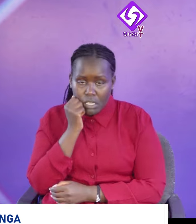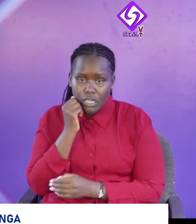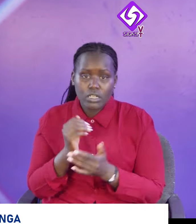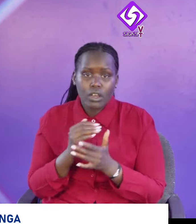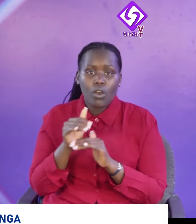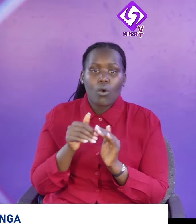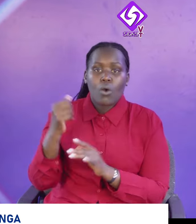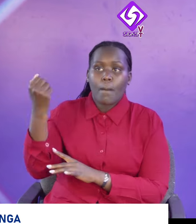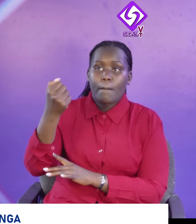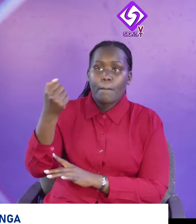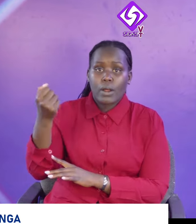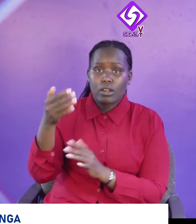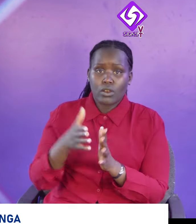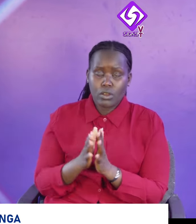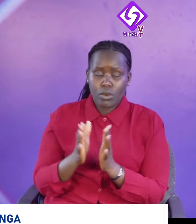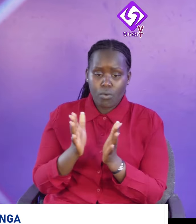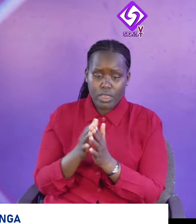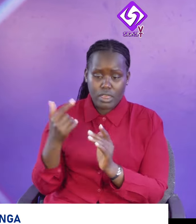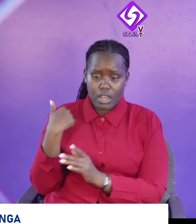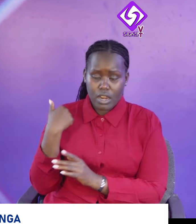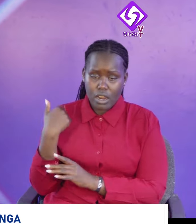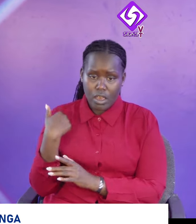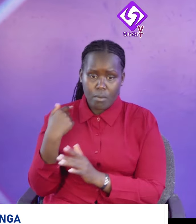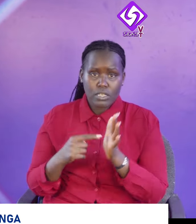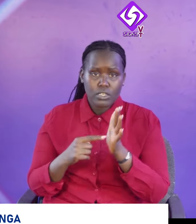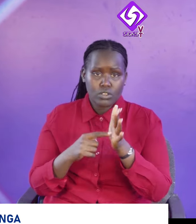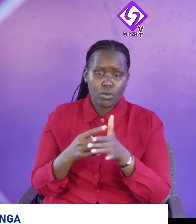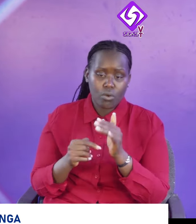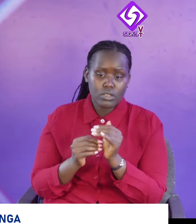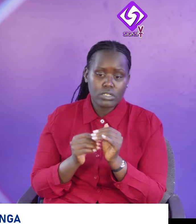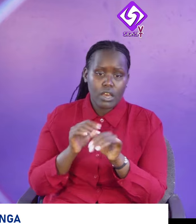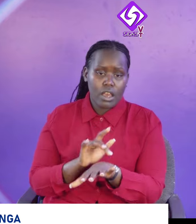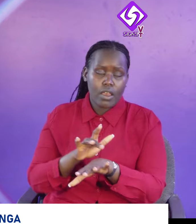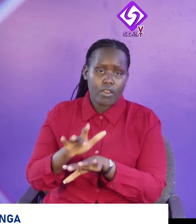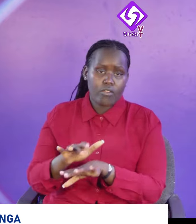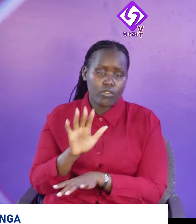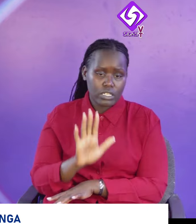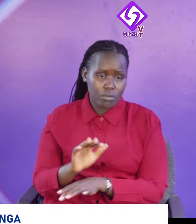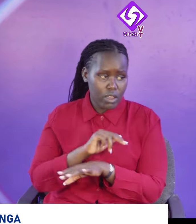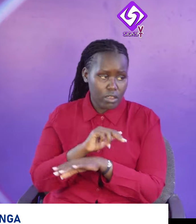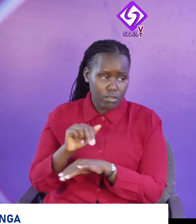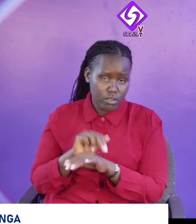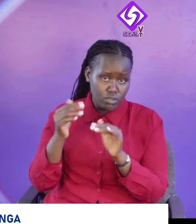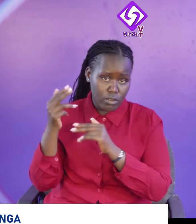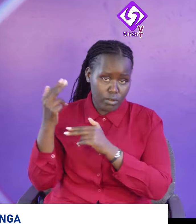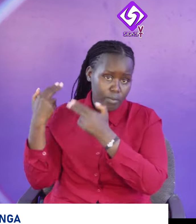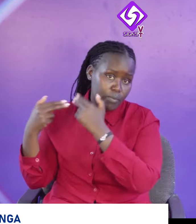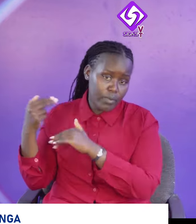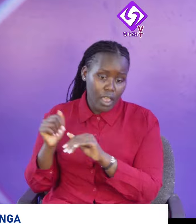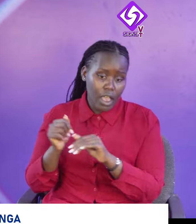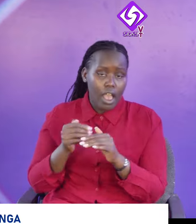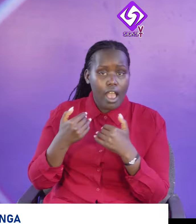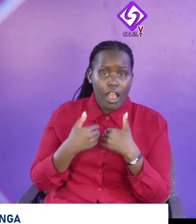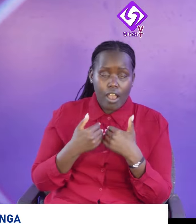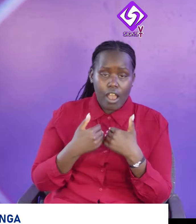political spectrum, with figures reflecting his influence on the nation's history. Leading the tributes,